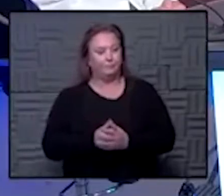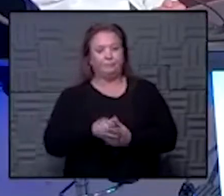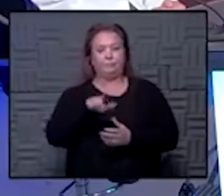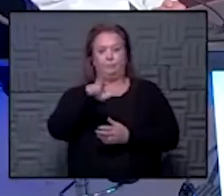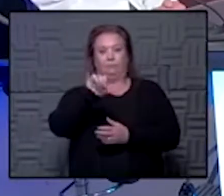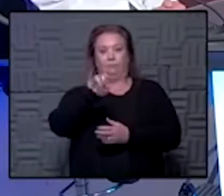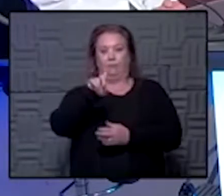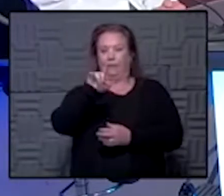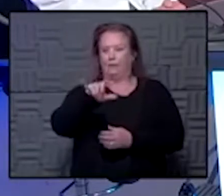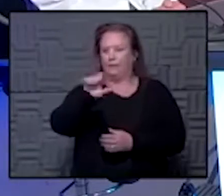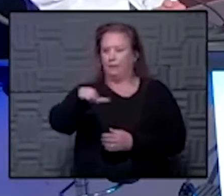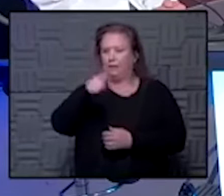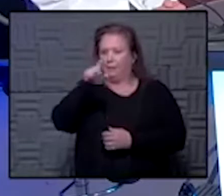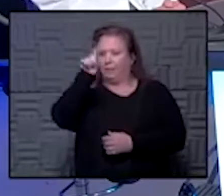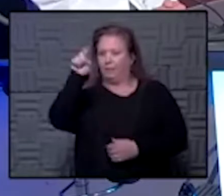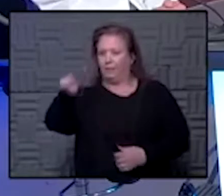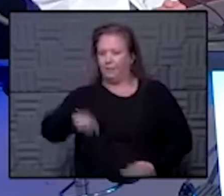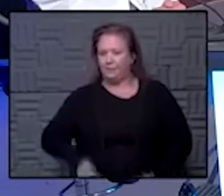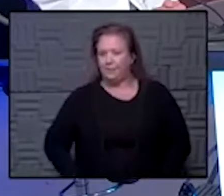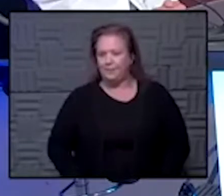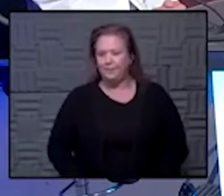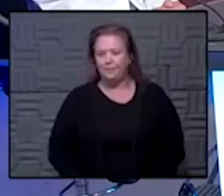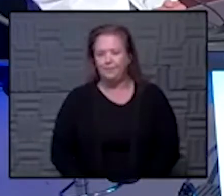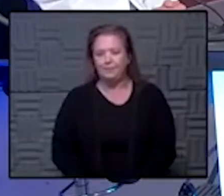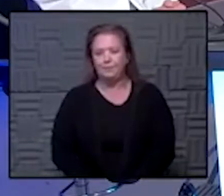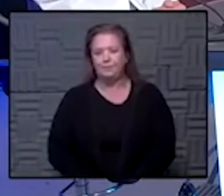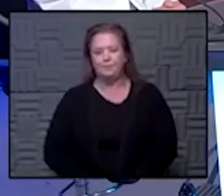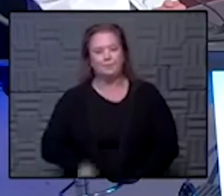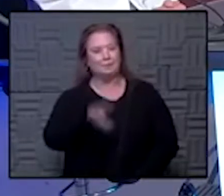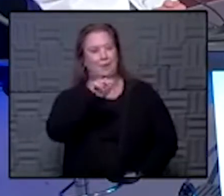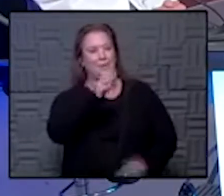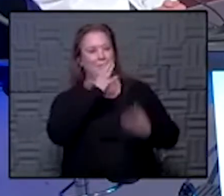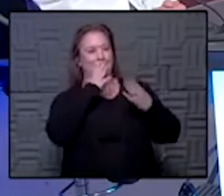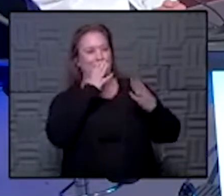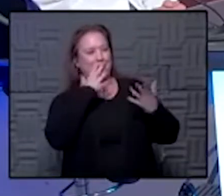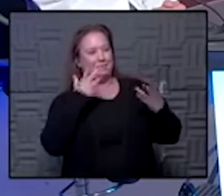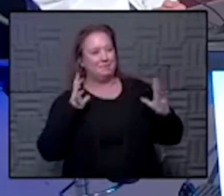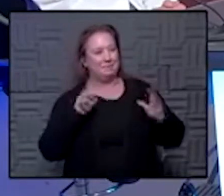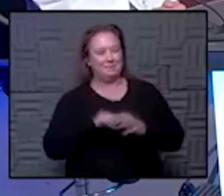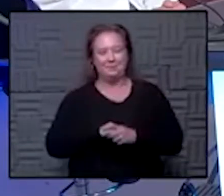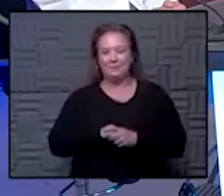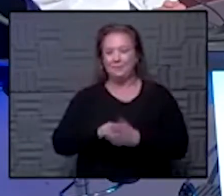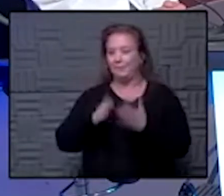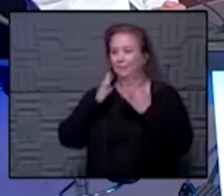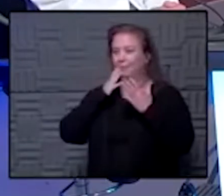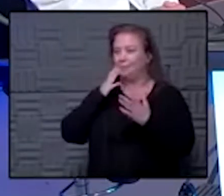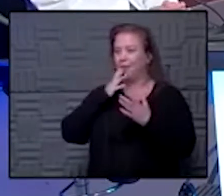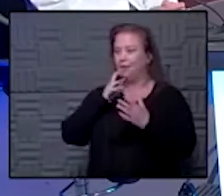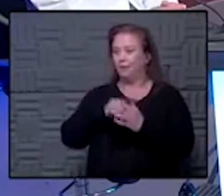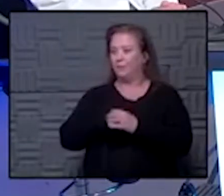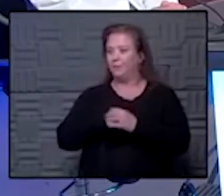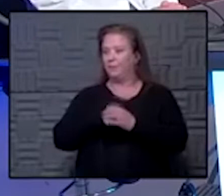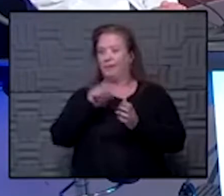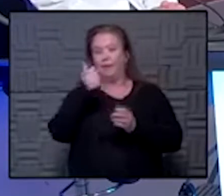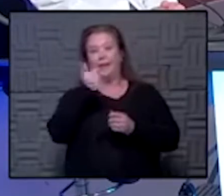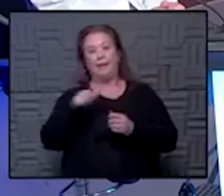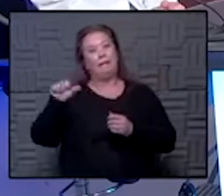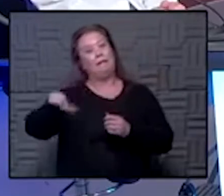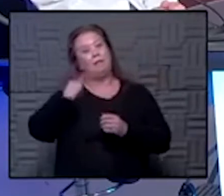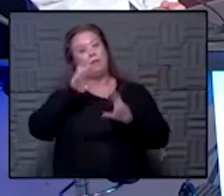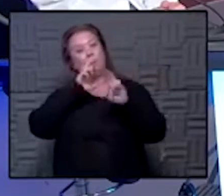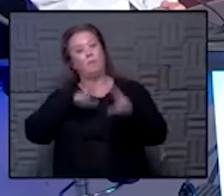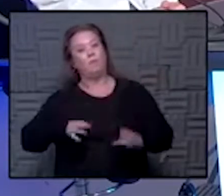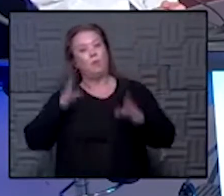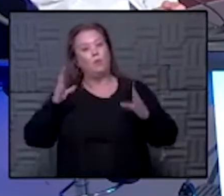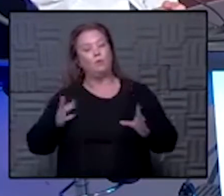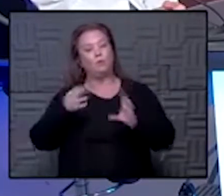you have another question? No, I think that's it. Thank you. All right. Thank you for jumping on. Do we have any other reporters